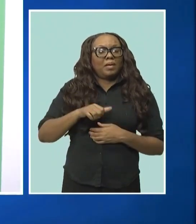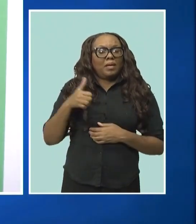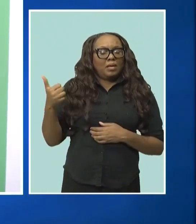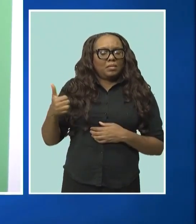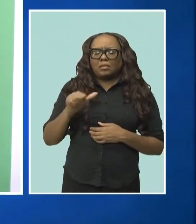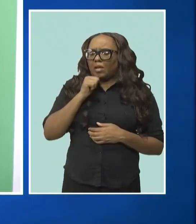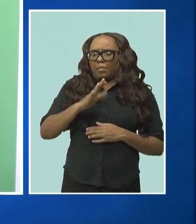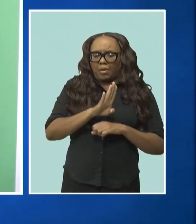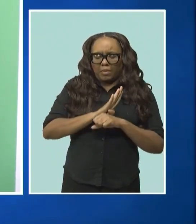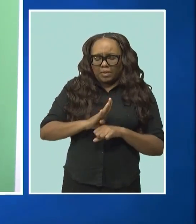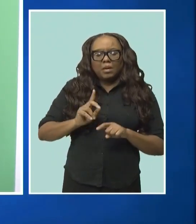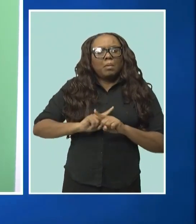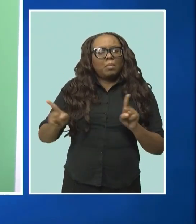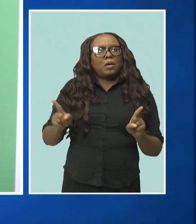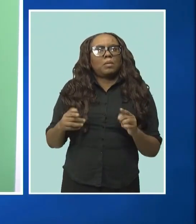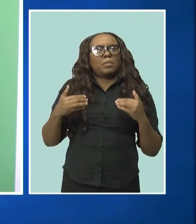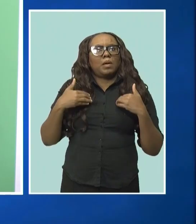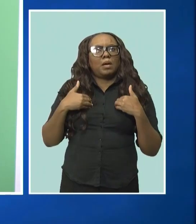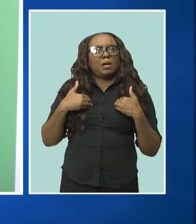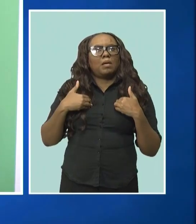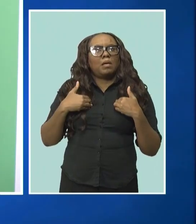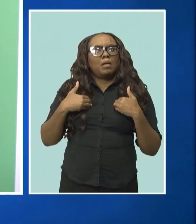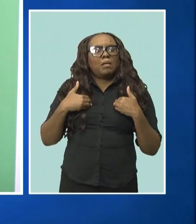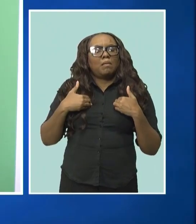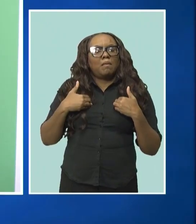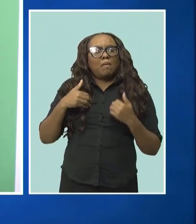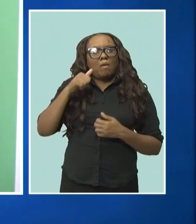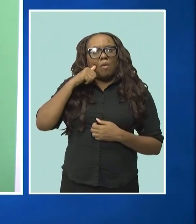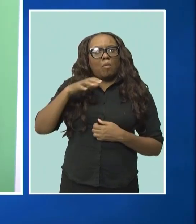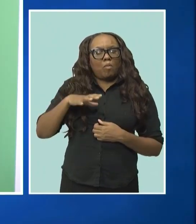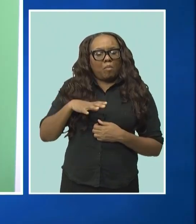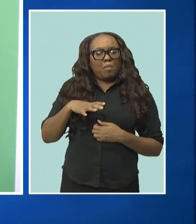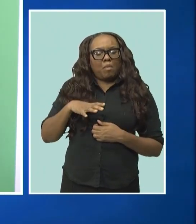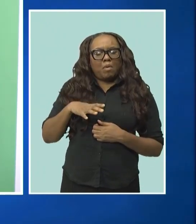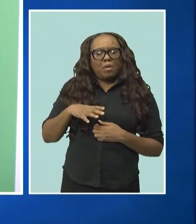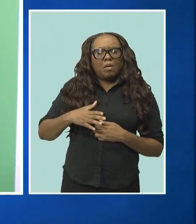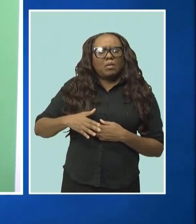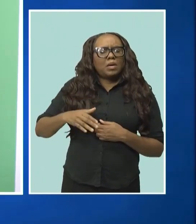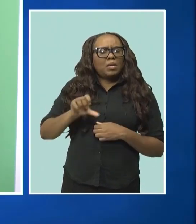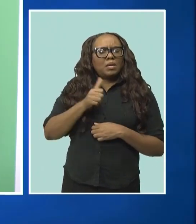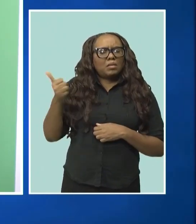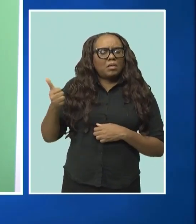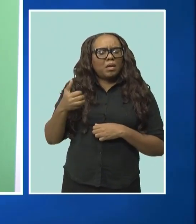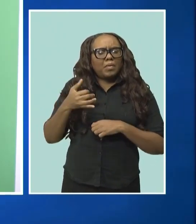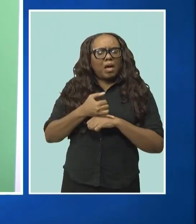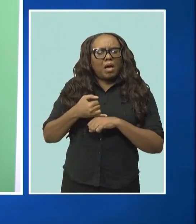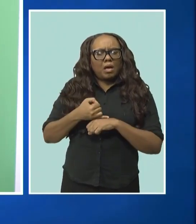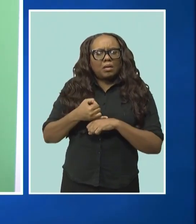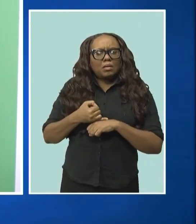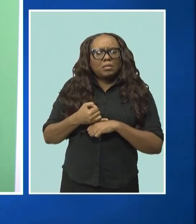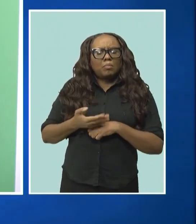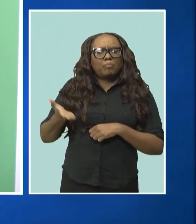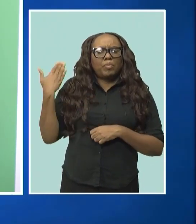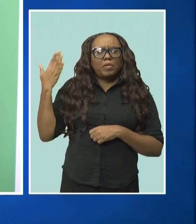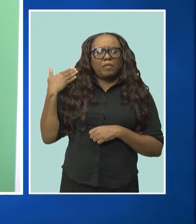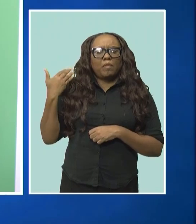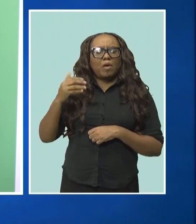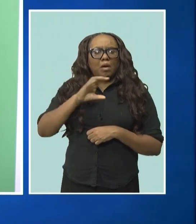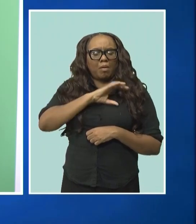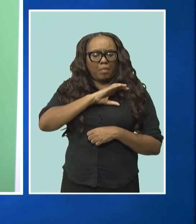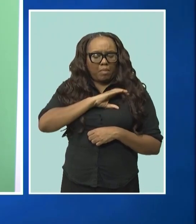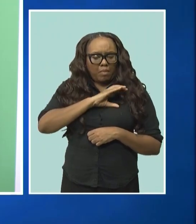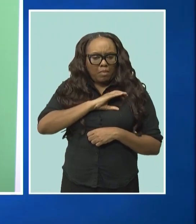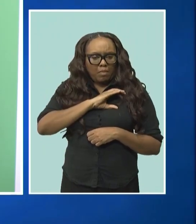from Barbados, a lady who perhaps is in her 80s or almost 90s. She uses it for